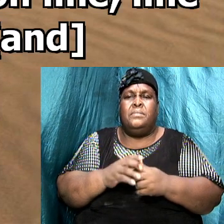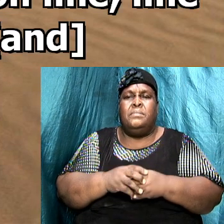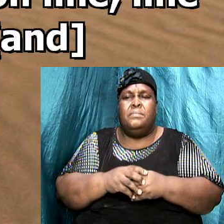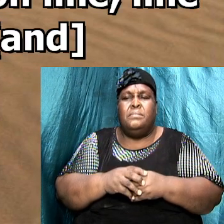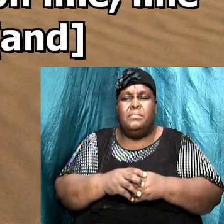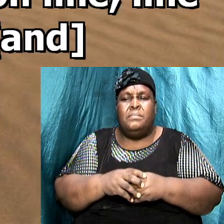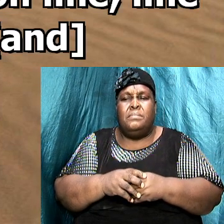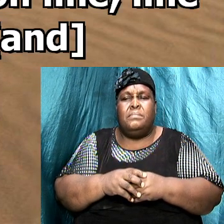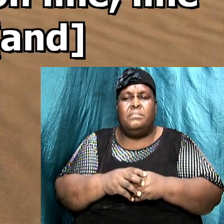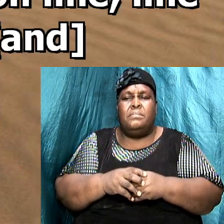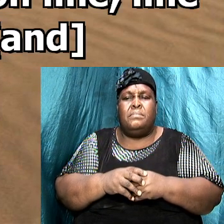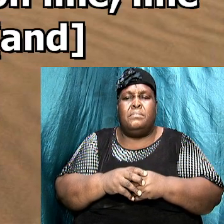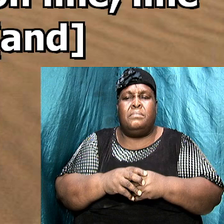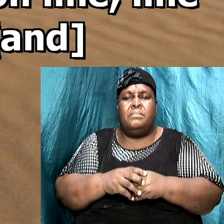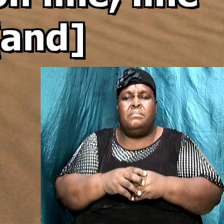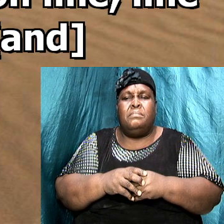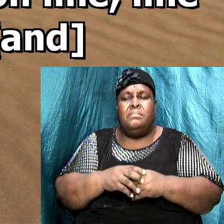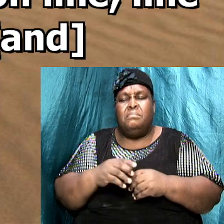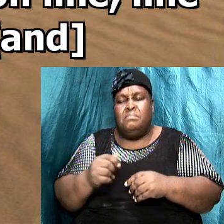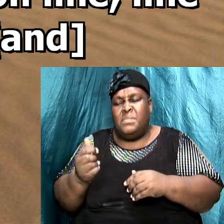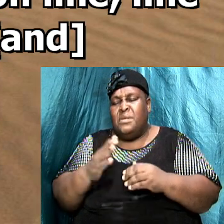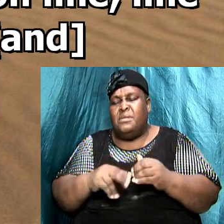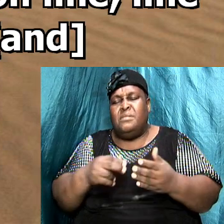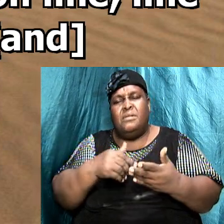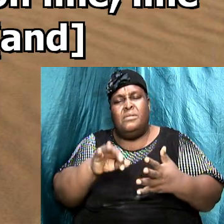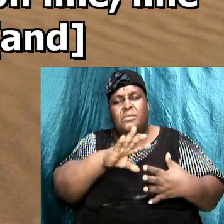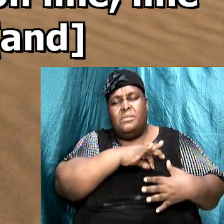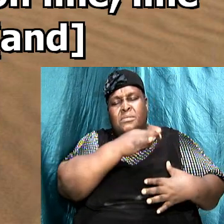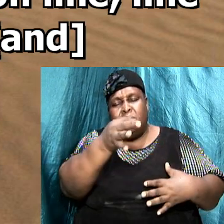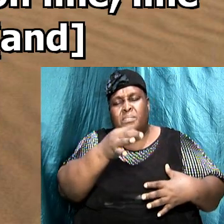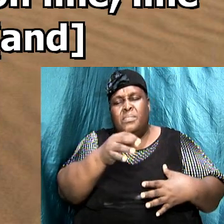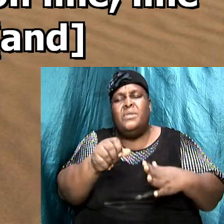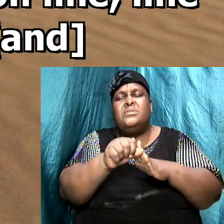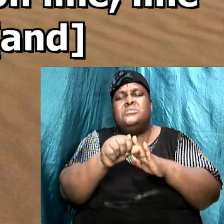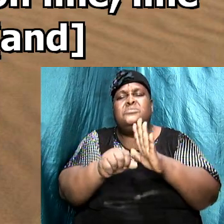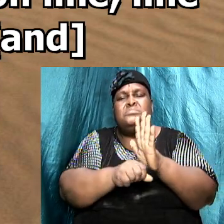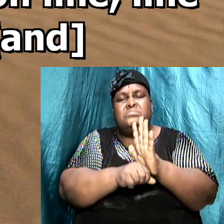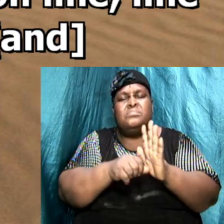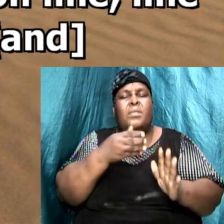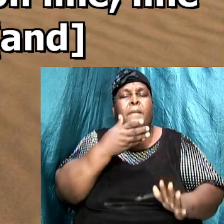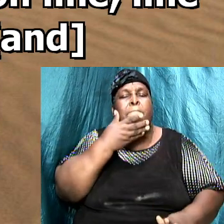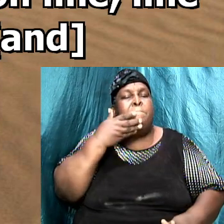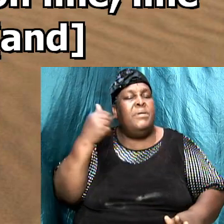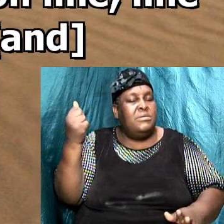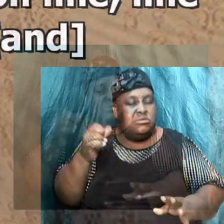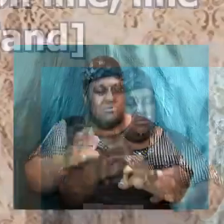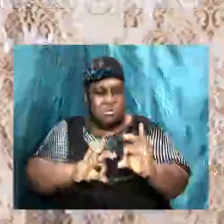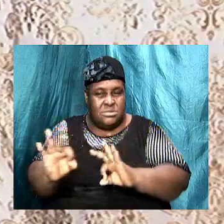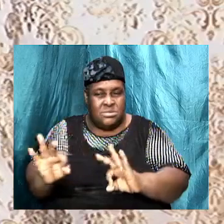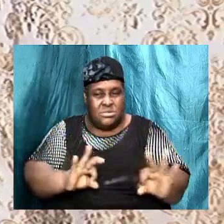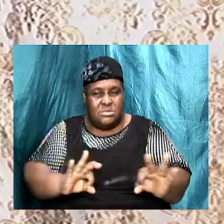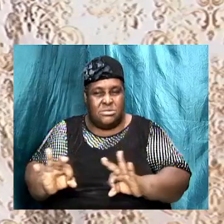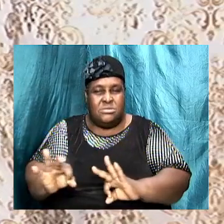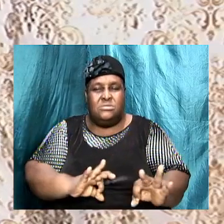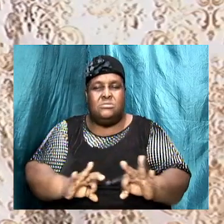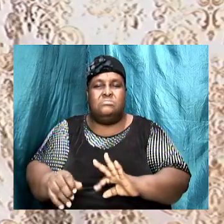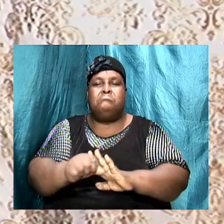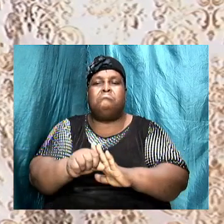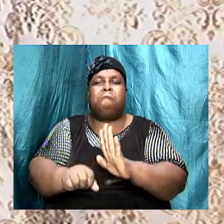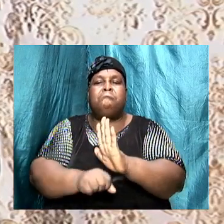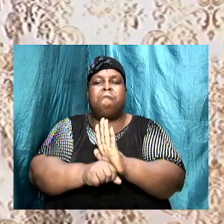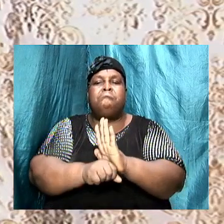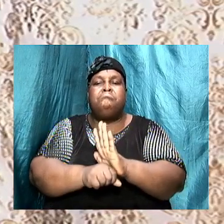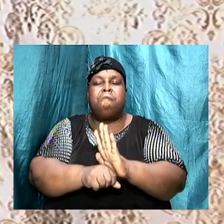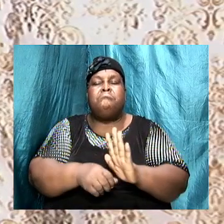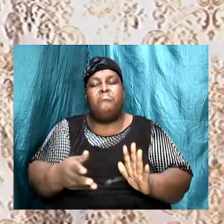little. So other than the Holy Spirit, the Scripture is the best interpreter of Scripture. So these